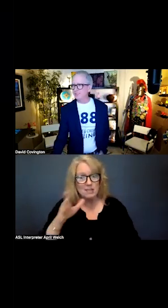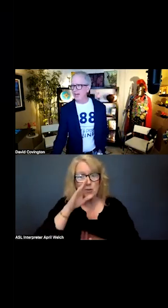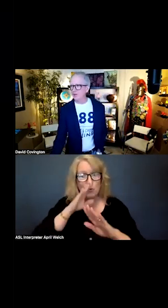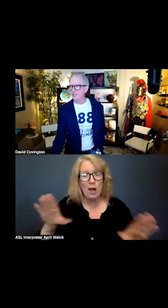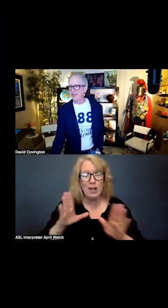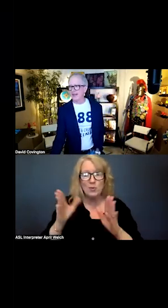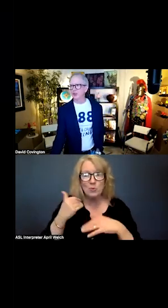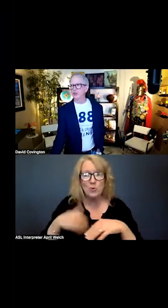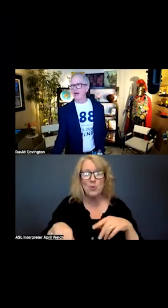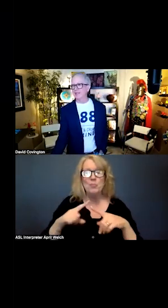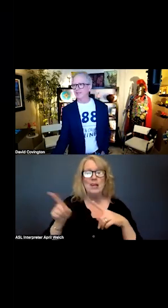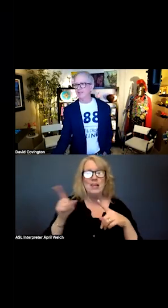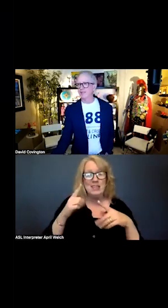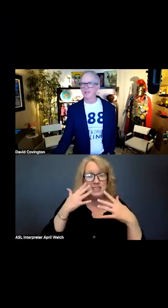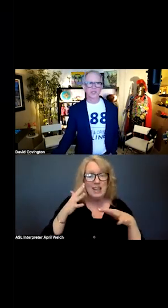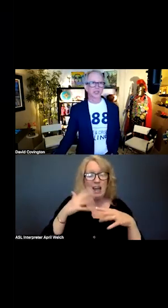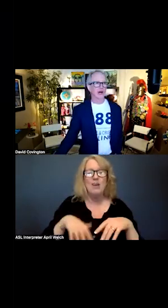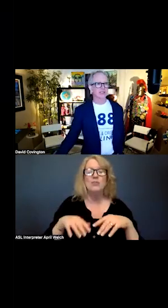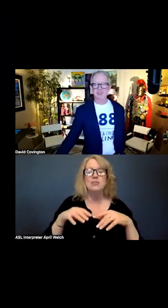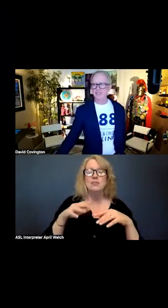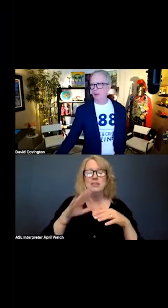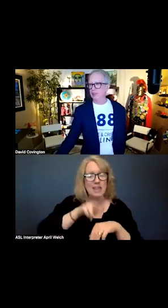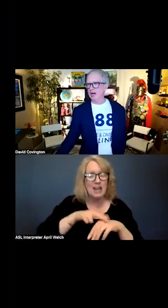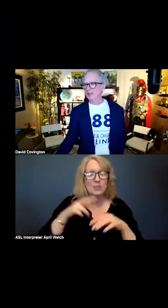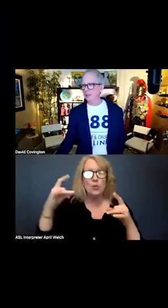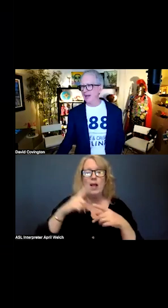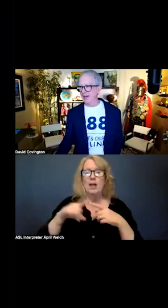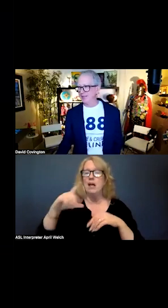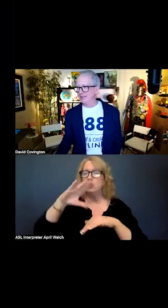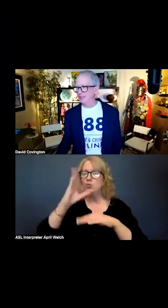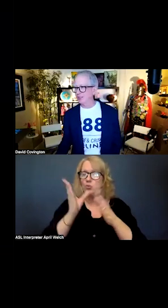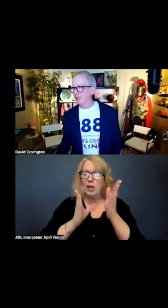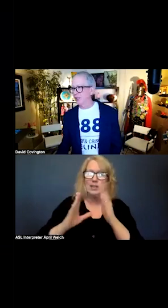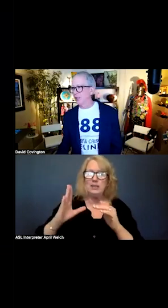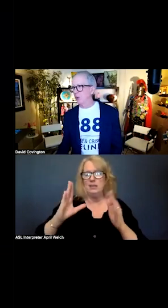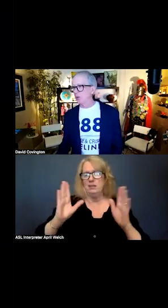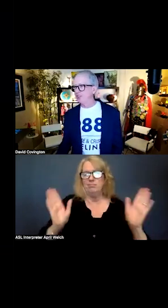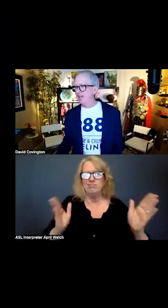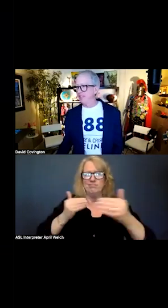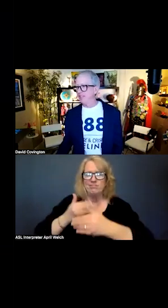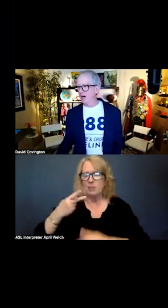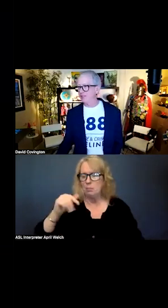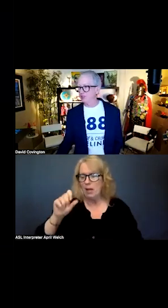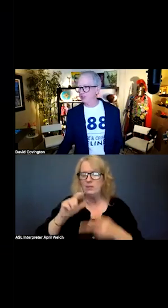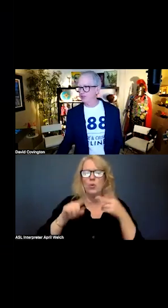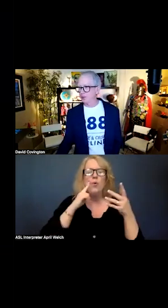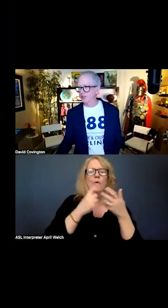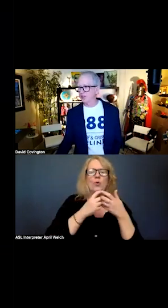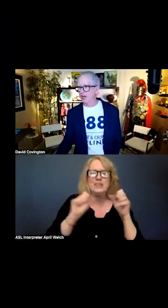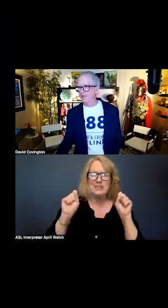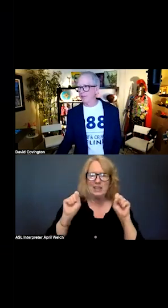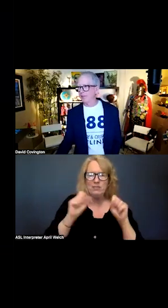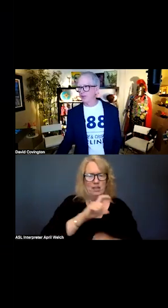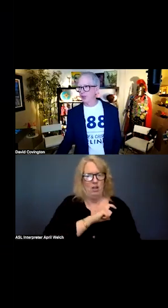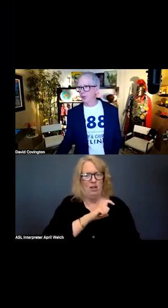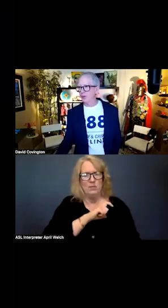soothing sounds and natural light, karate-style blocking pads, or safety officers focused